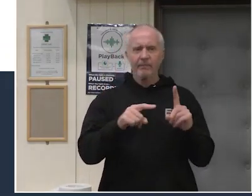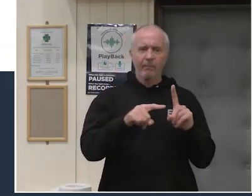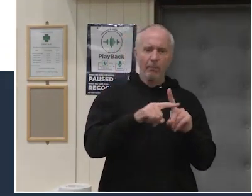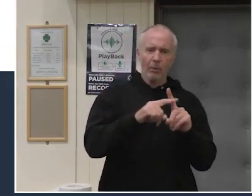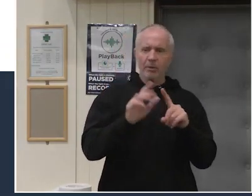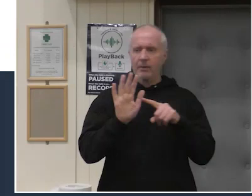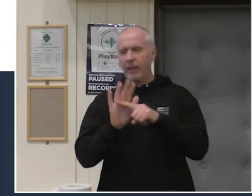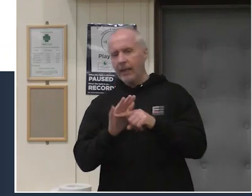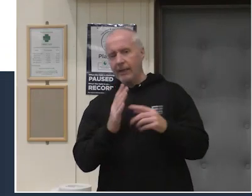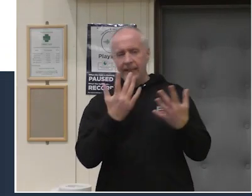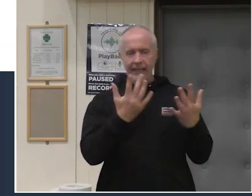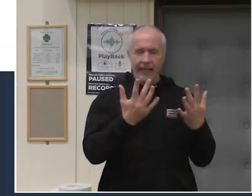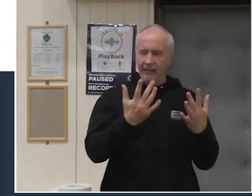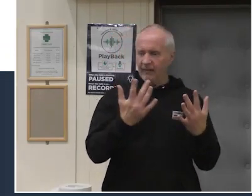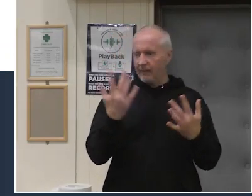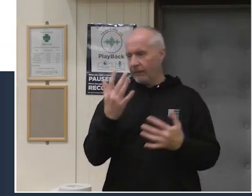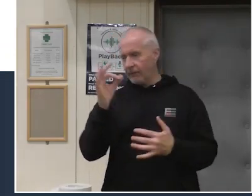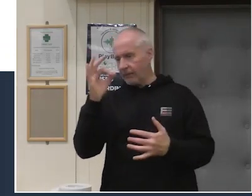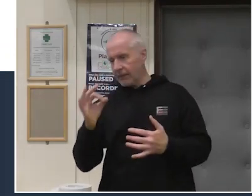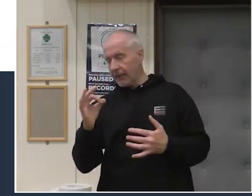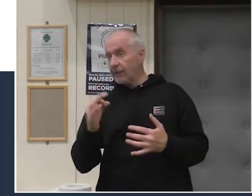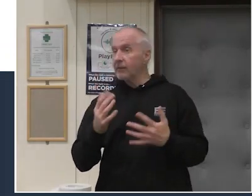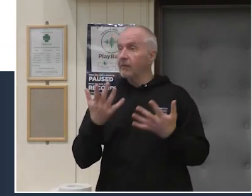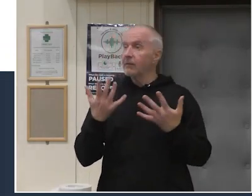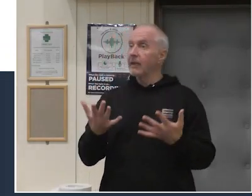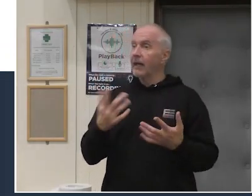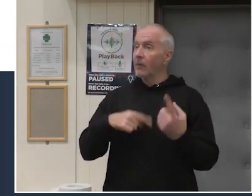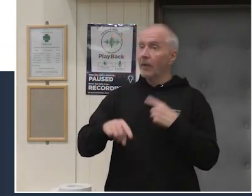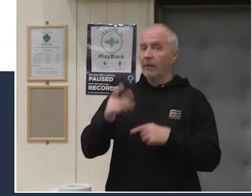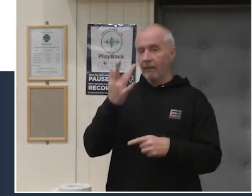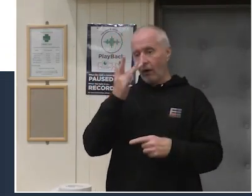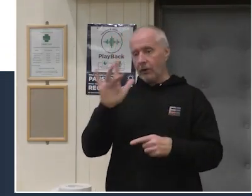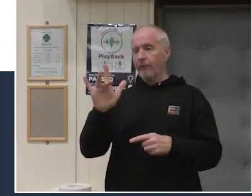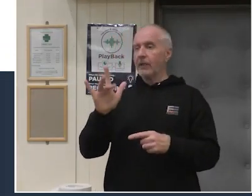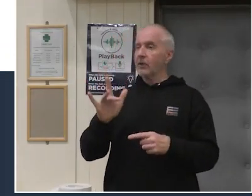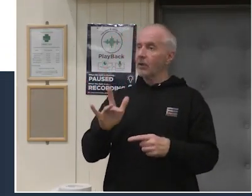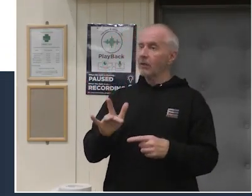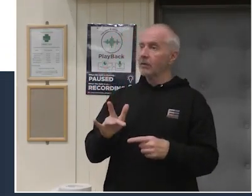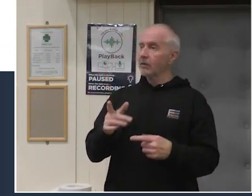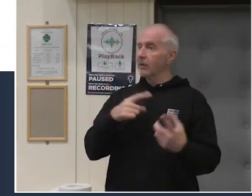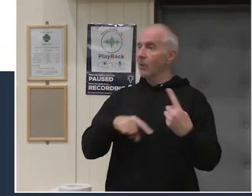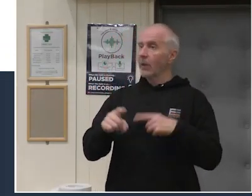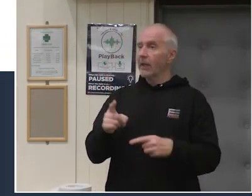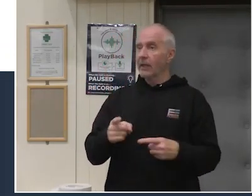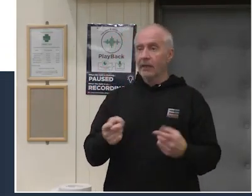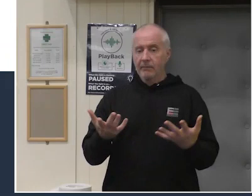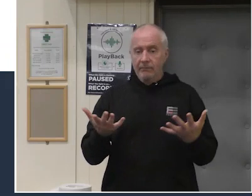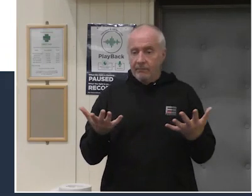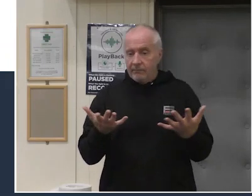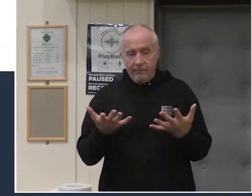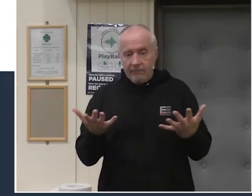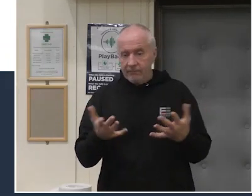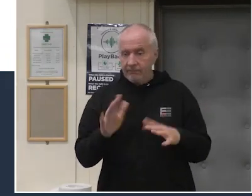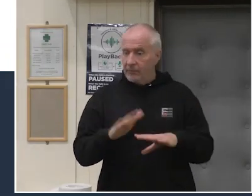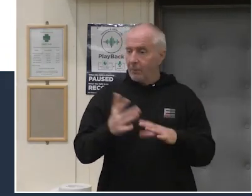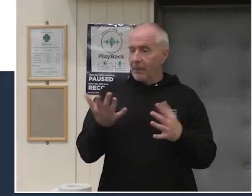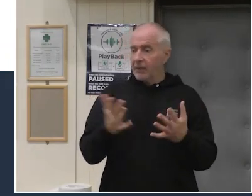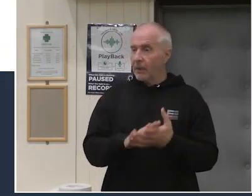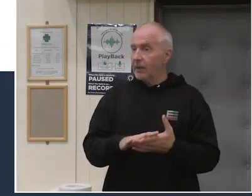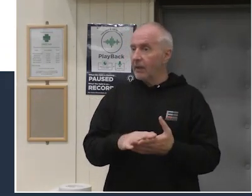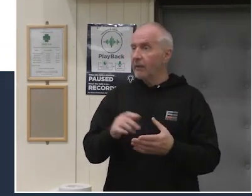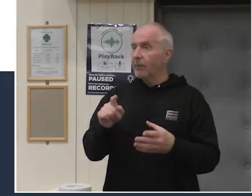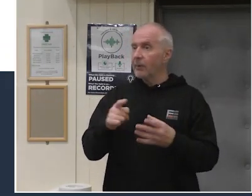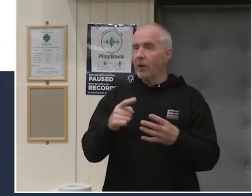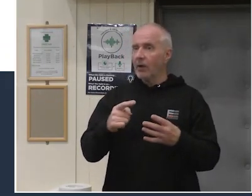away as well because now we're creating it artificially. We just sit it wherever we want, so long as it doesn't